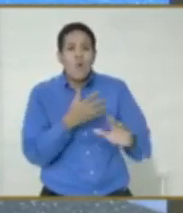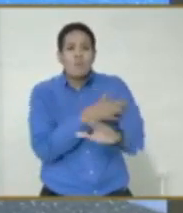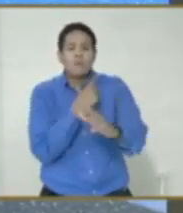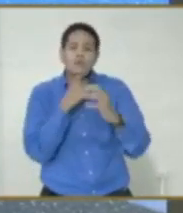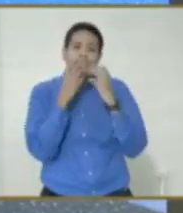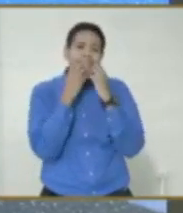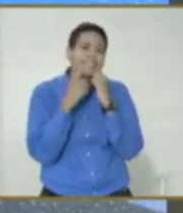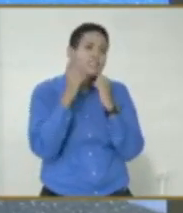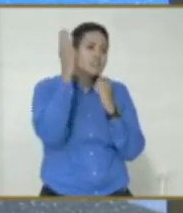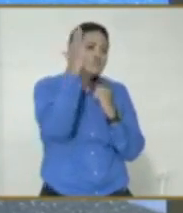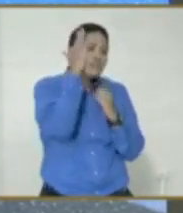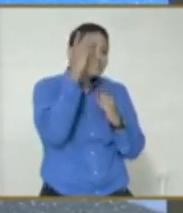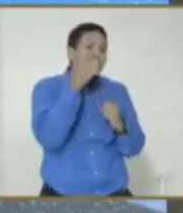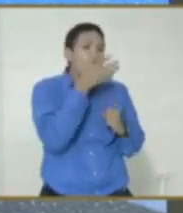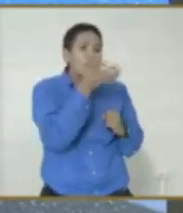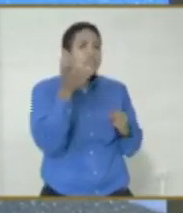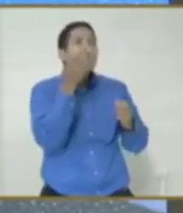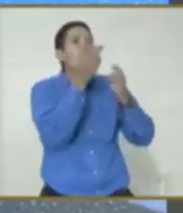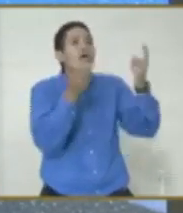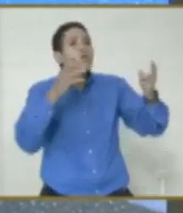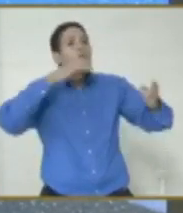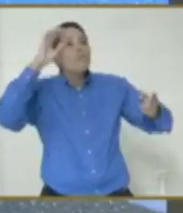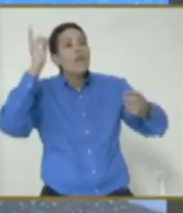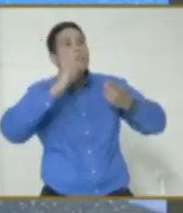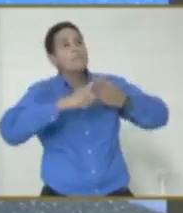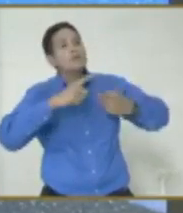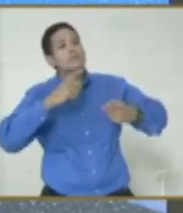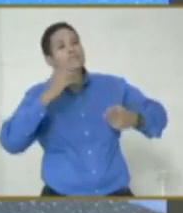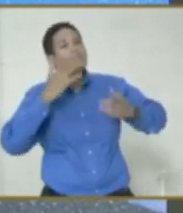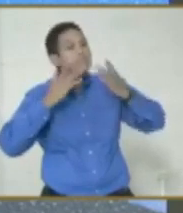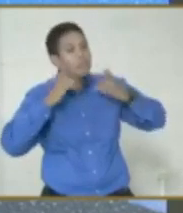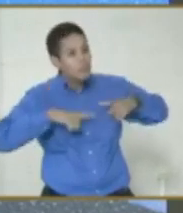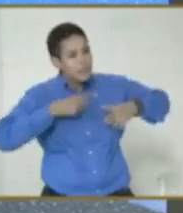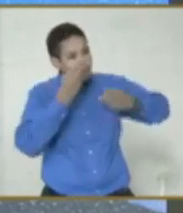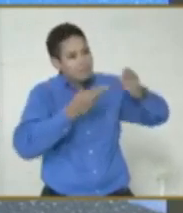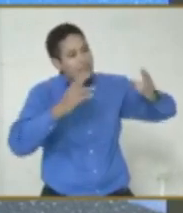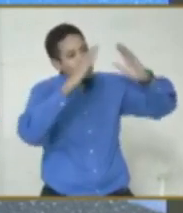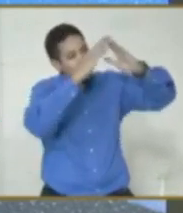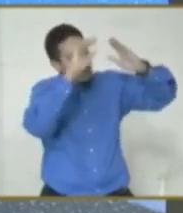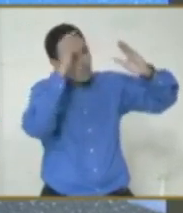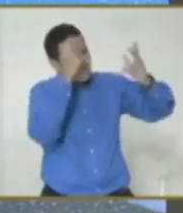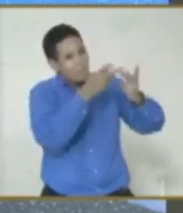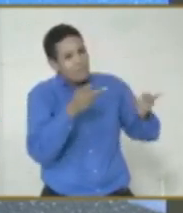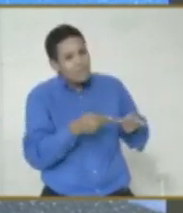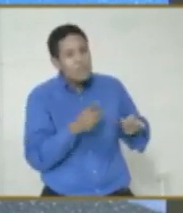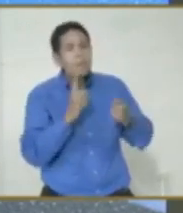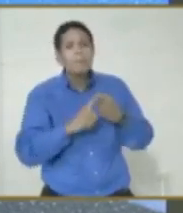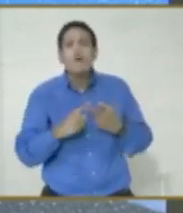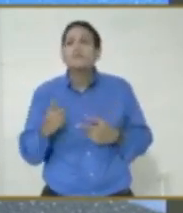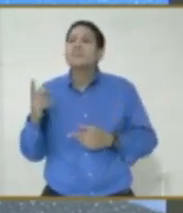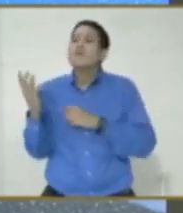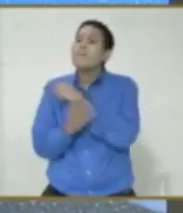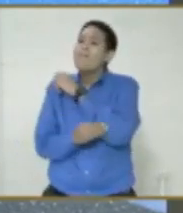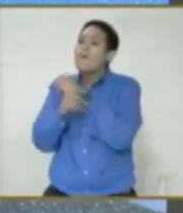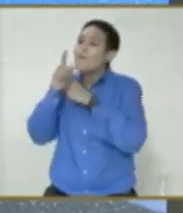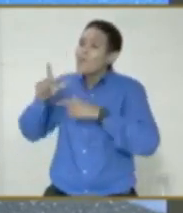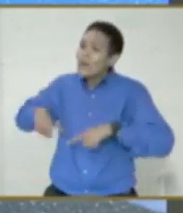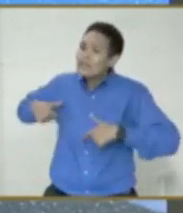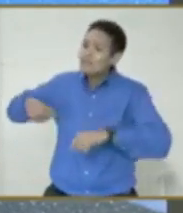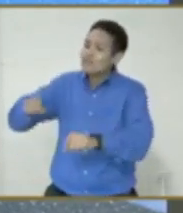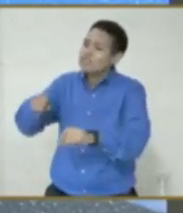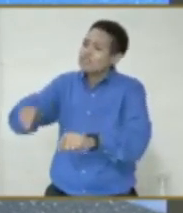residents at our infirmary and also those outdoor poor that we take care of that Ms. Lewis spoke